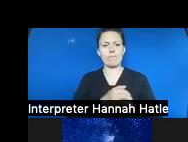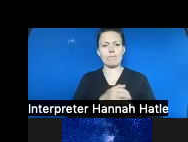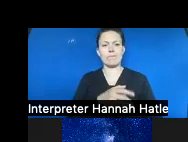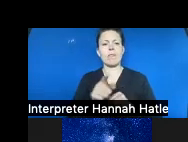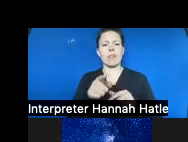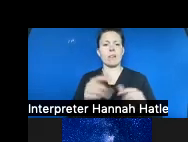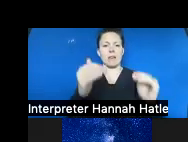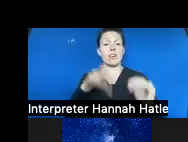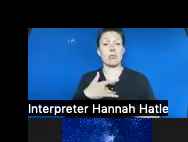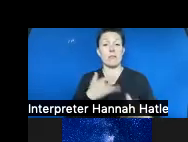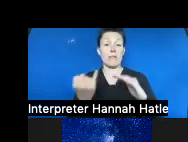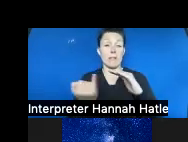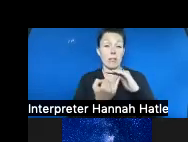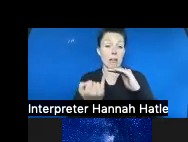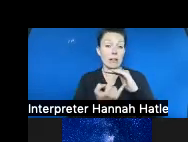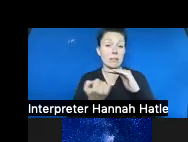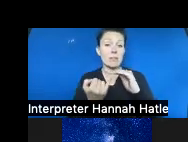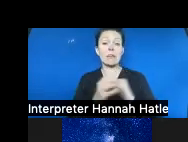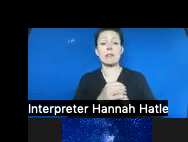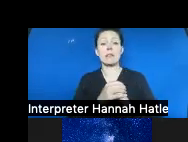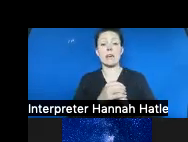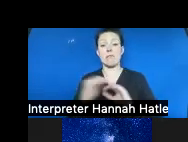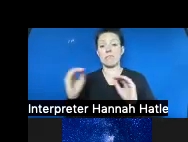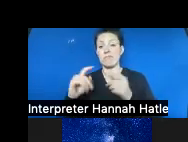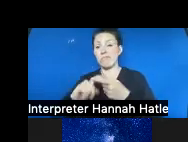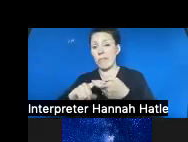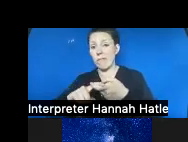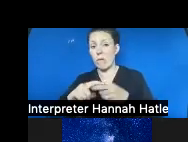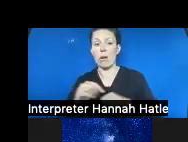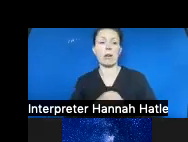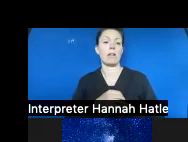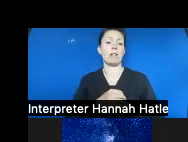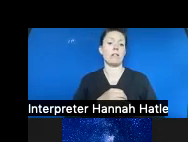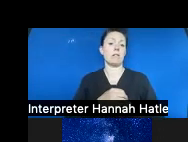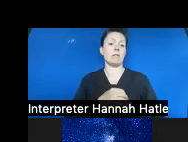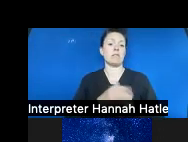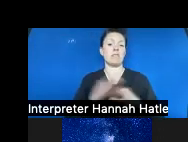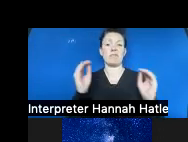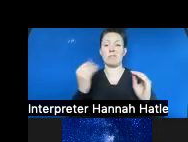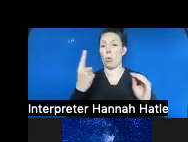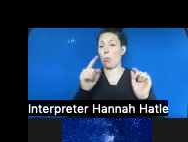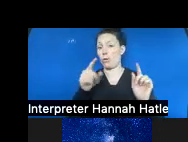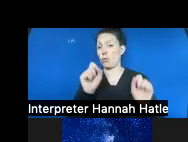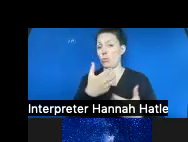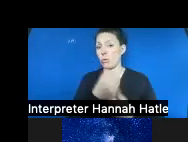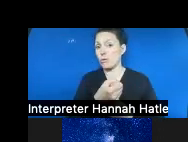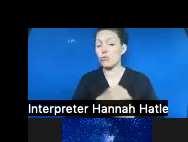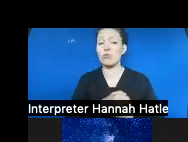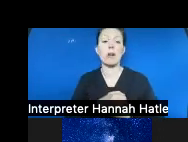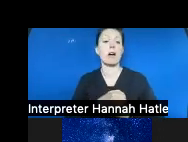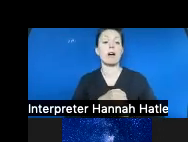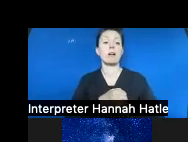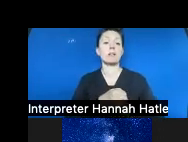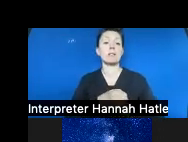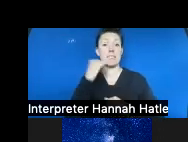that the seller is selling. Who do you trust? In that circle, you dare not escape,